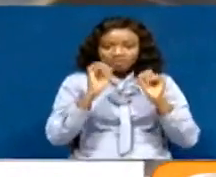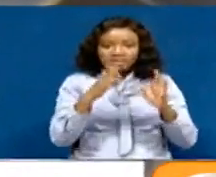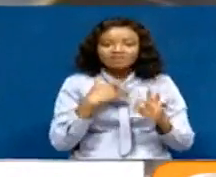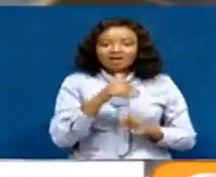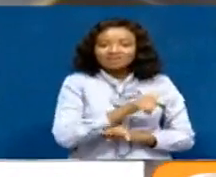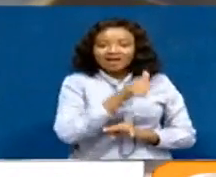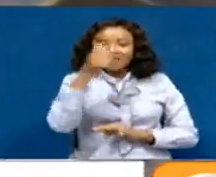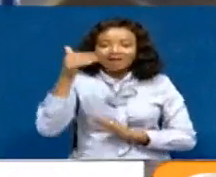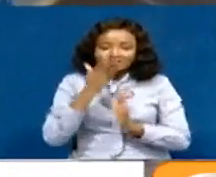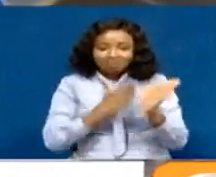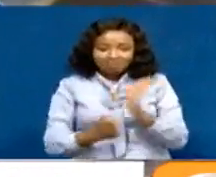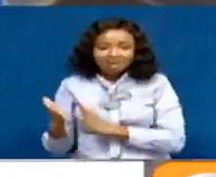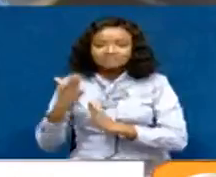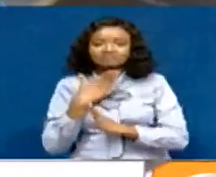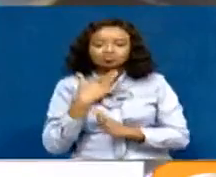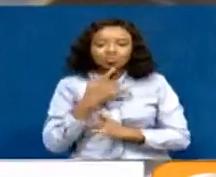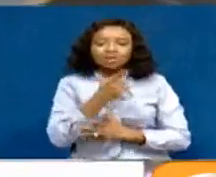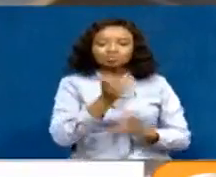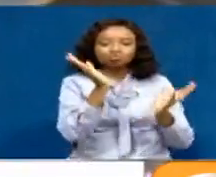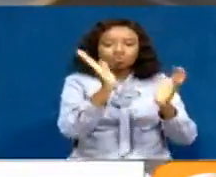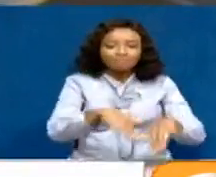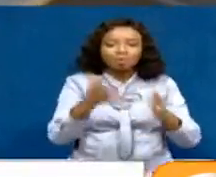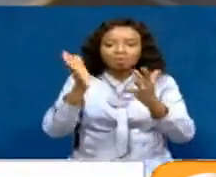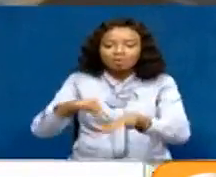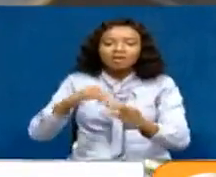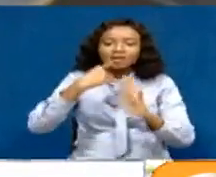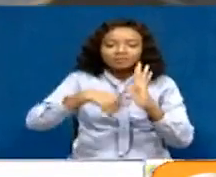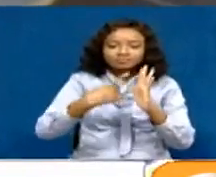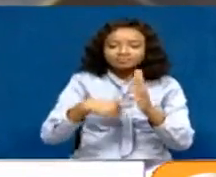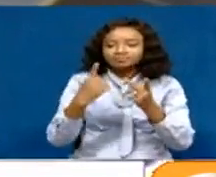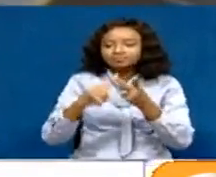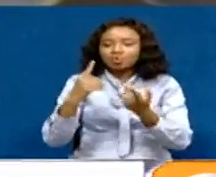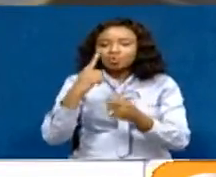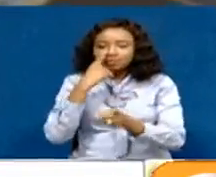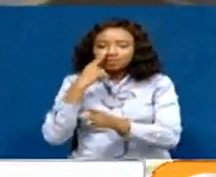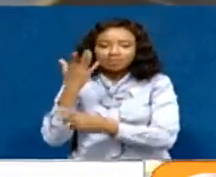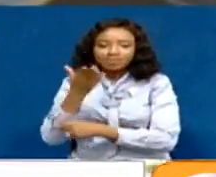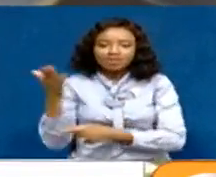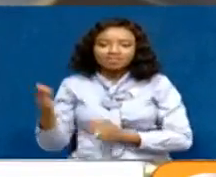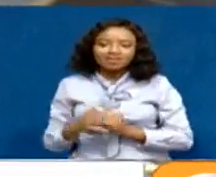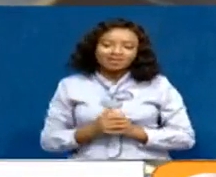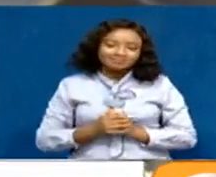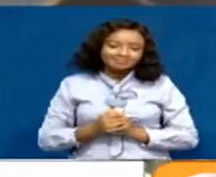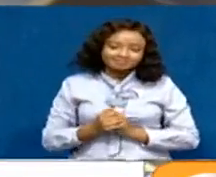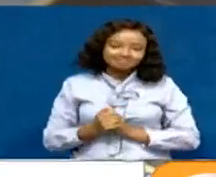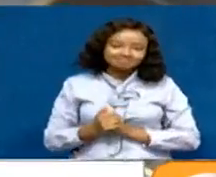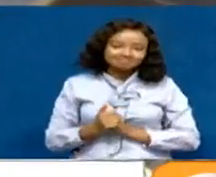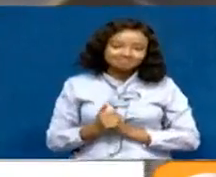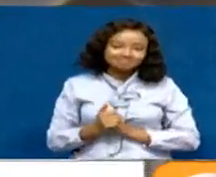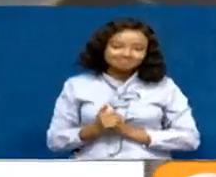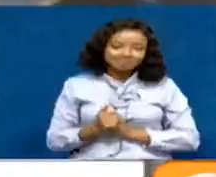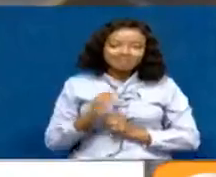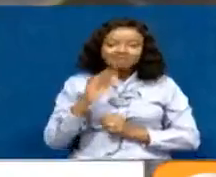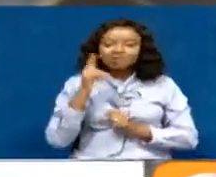mingine ya kubomoa viwanda na vijiji, wanaviita vijiji duni,